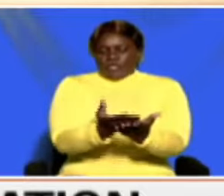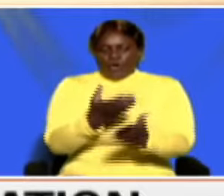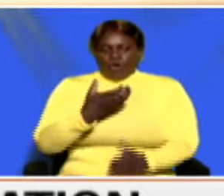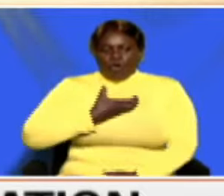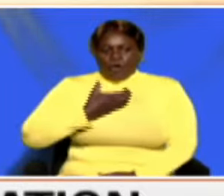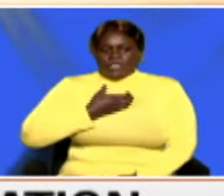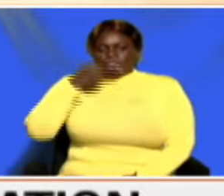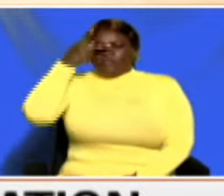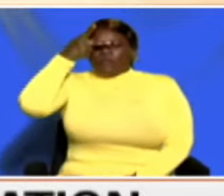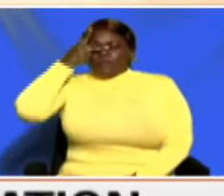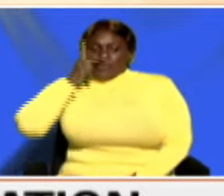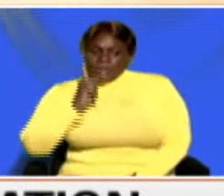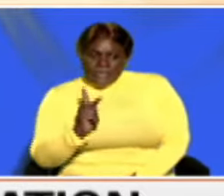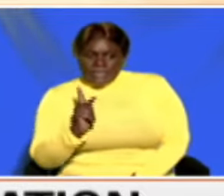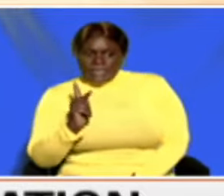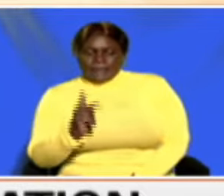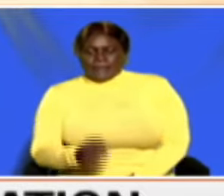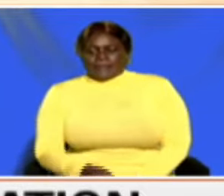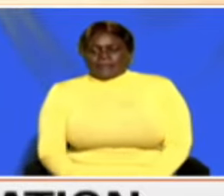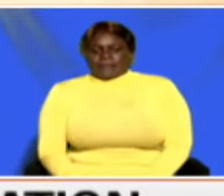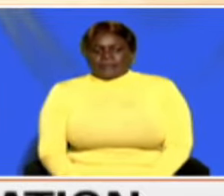leadership policy?